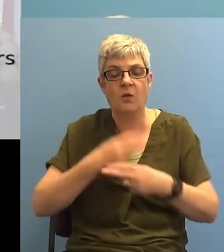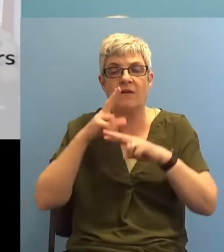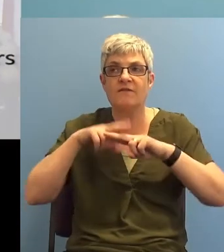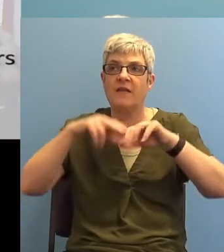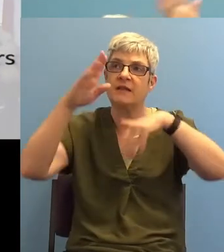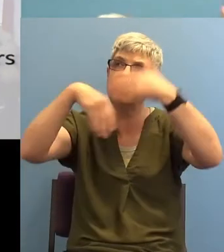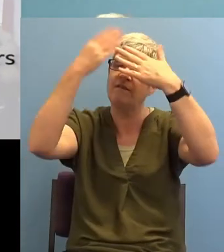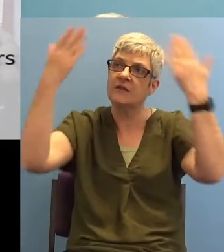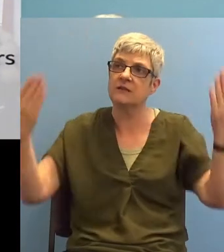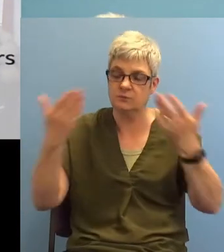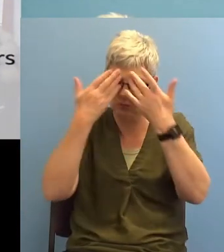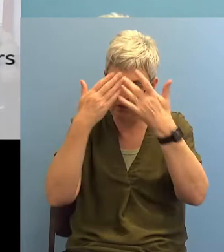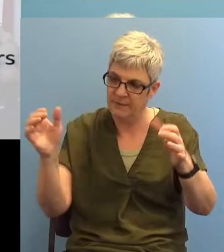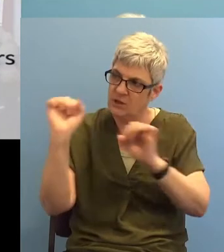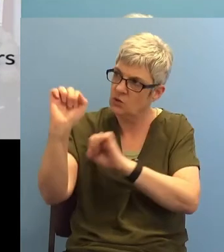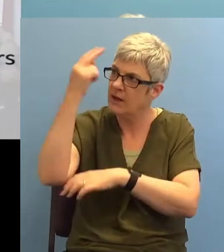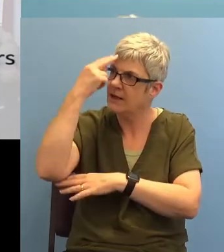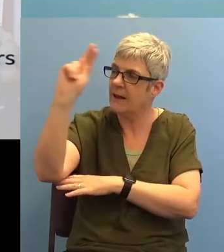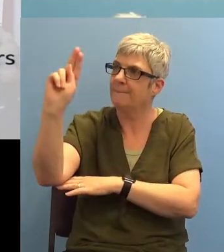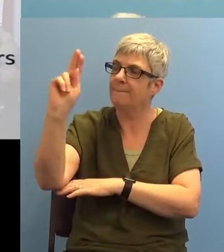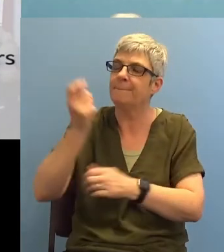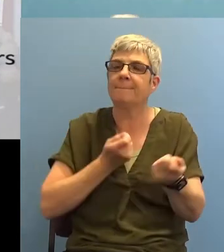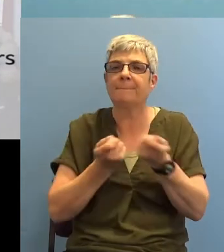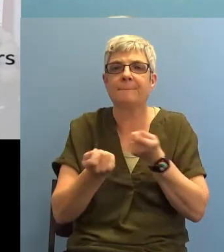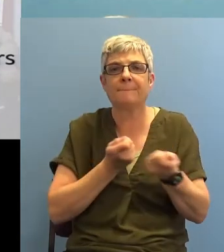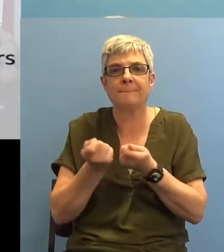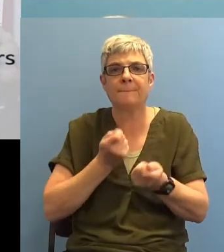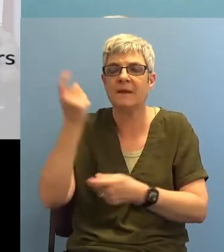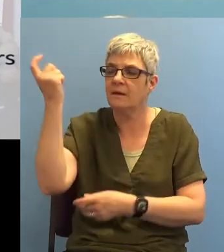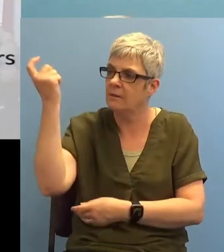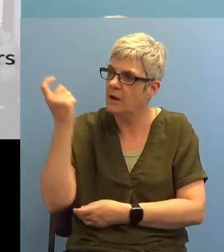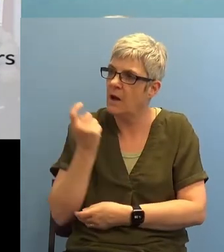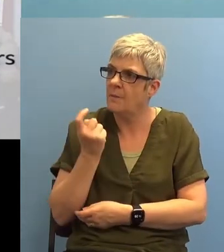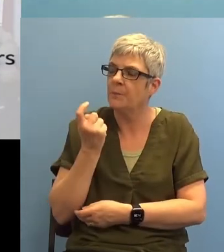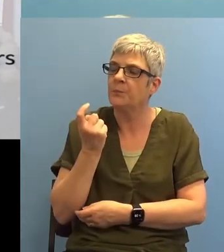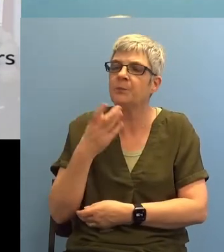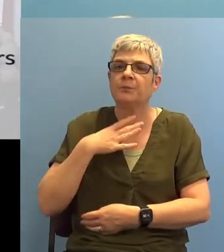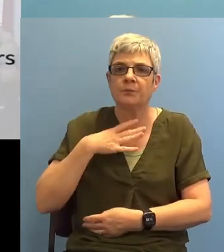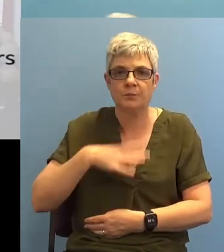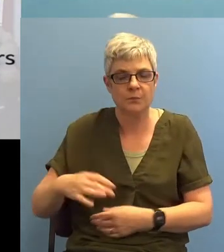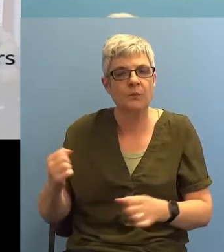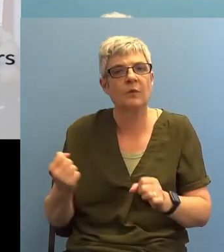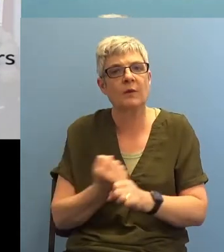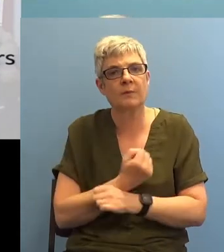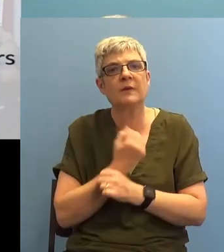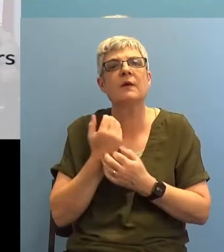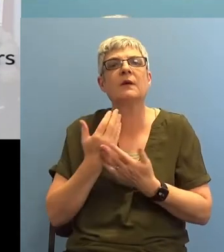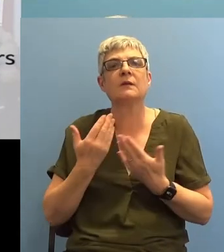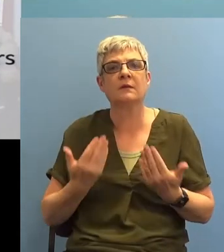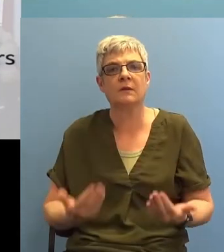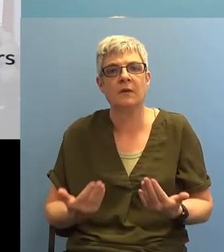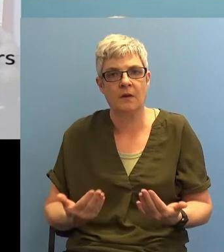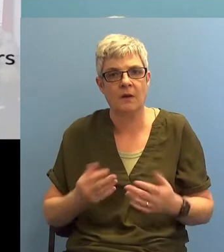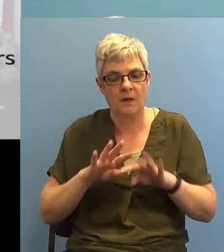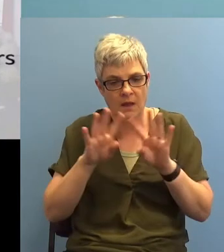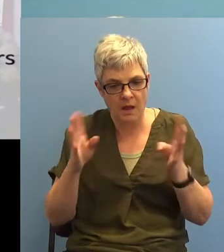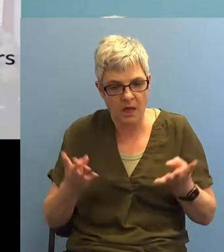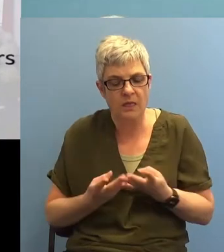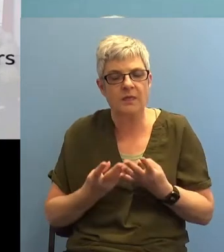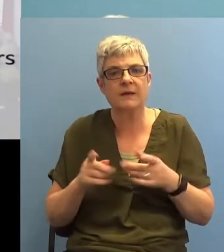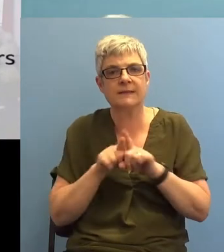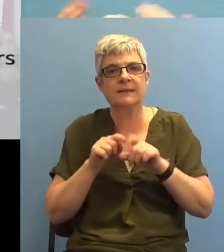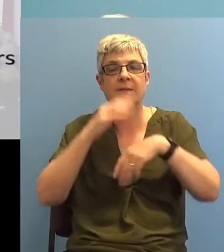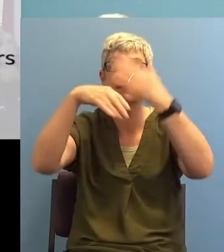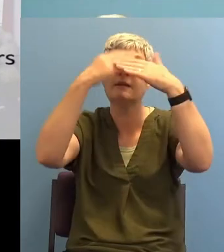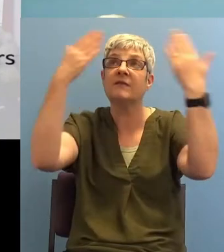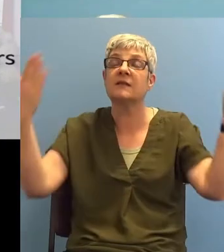heaven, hallowed be your name. Your kingdom come. Your will be done on earth as it